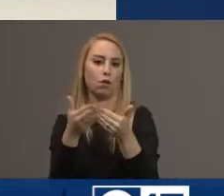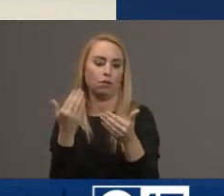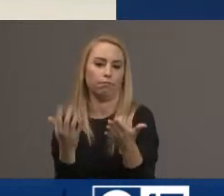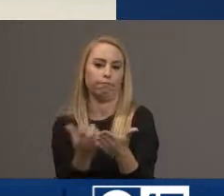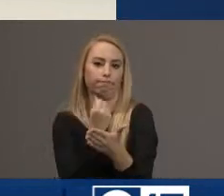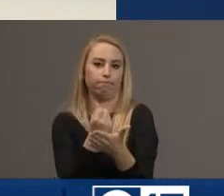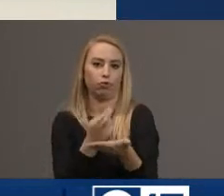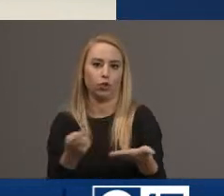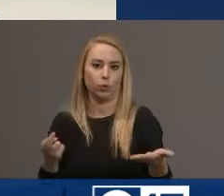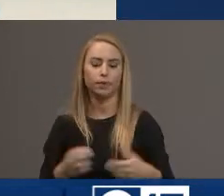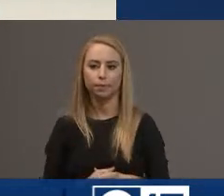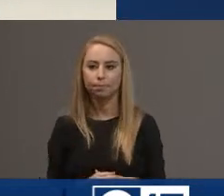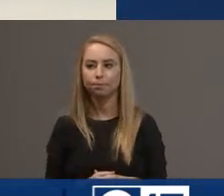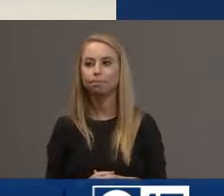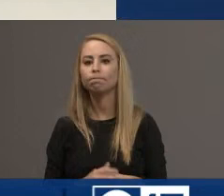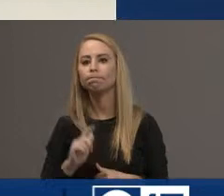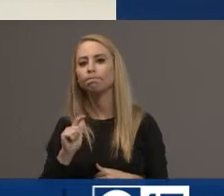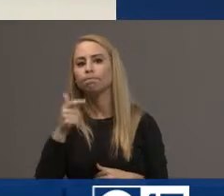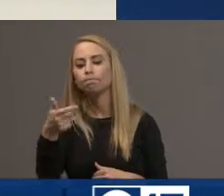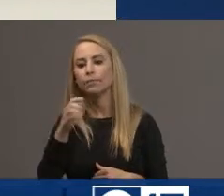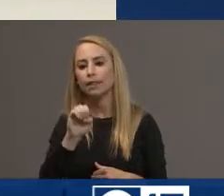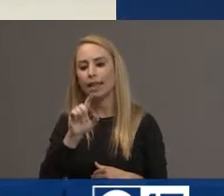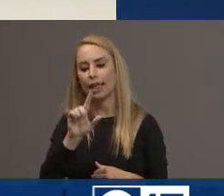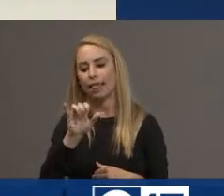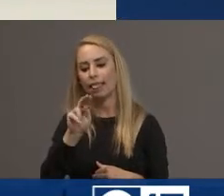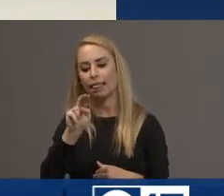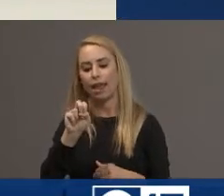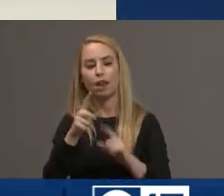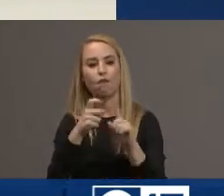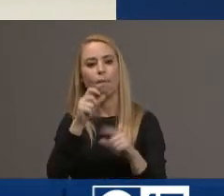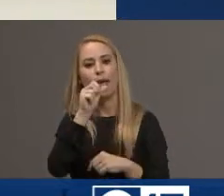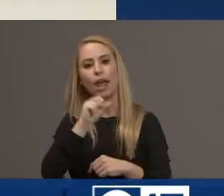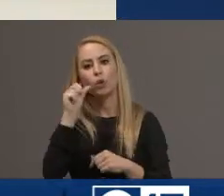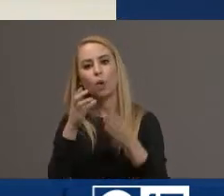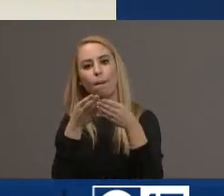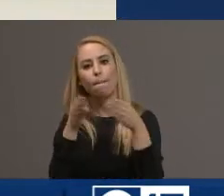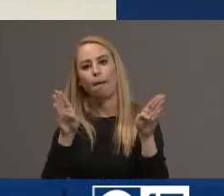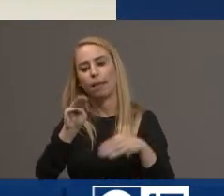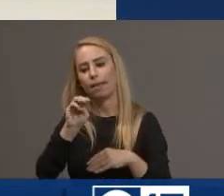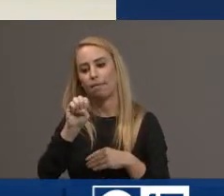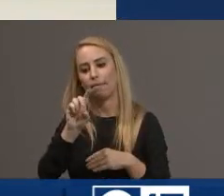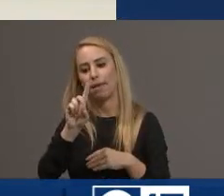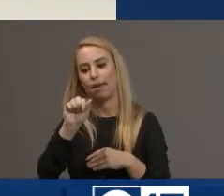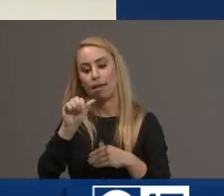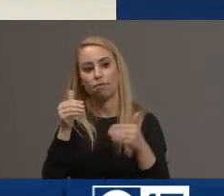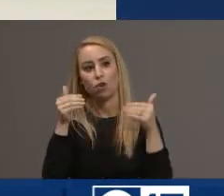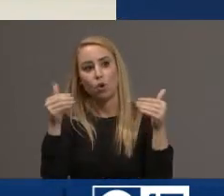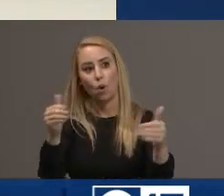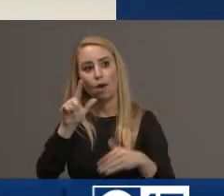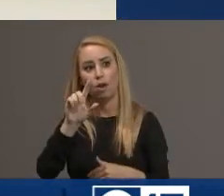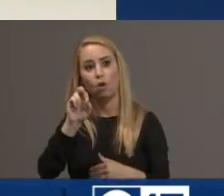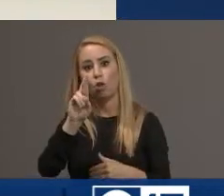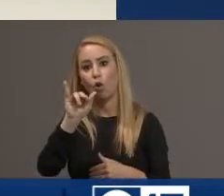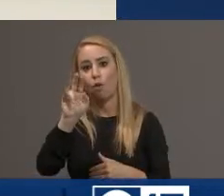going to hear from Lorraine Rivera from Arizona Public Media in Tucson. Lorraine, go